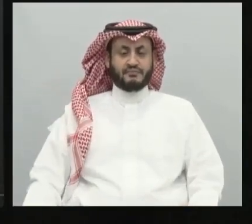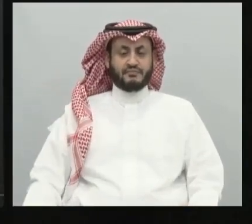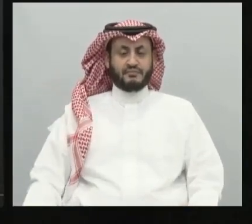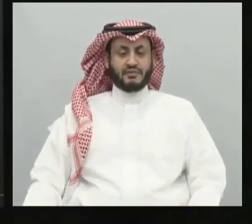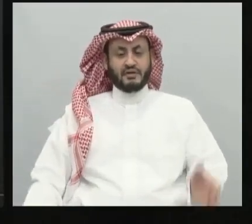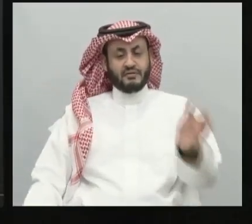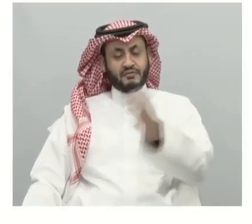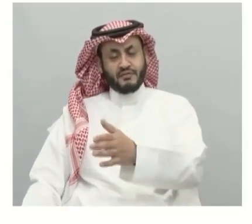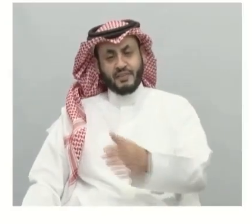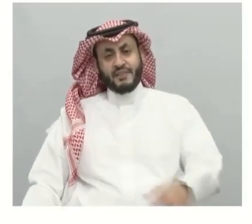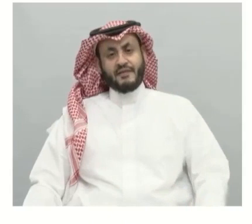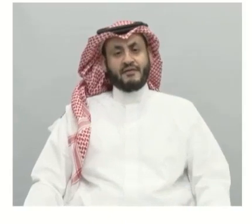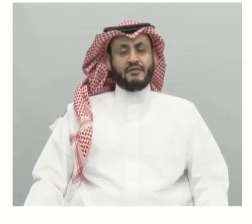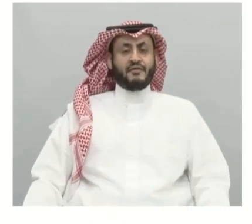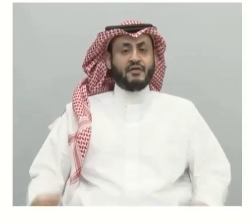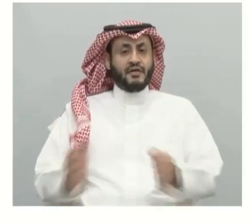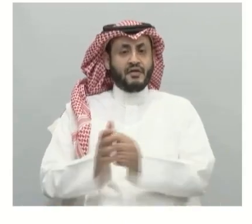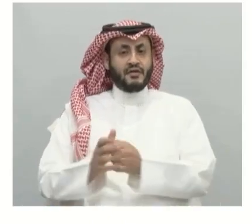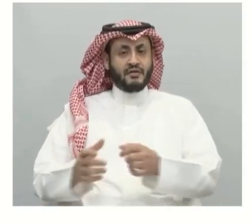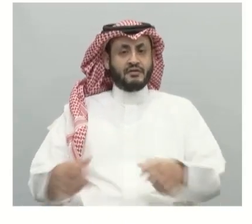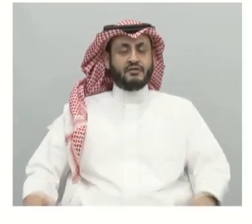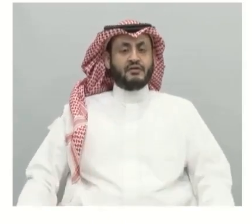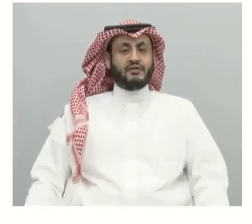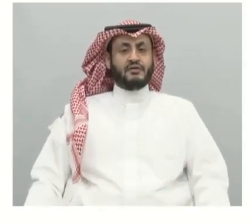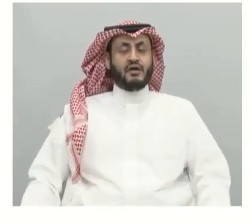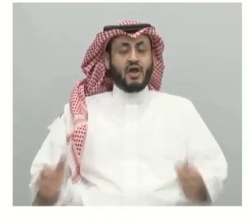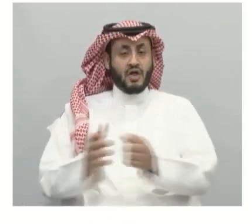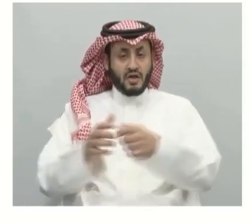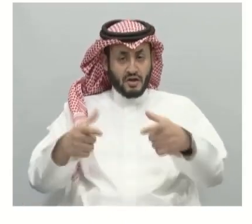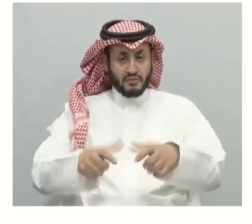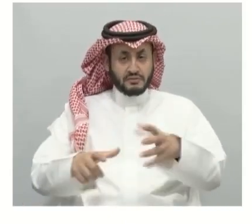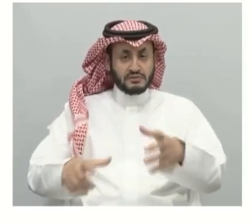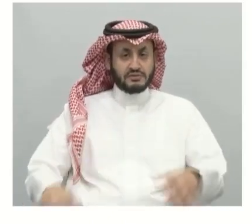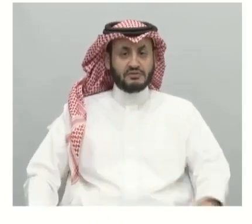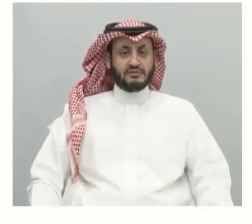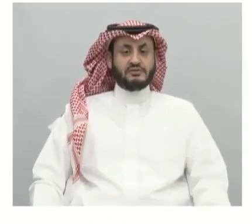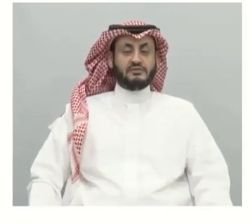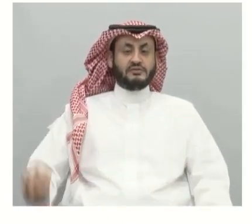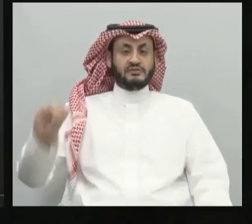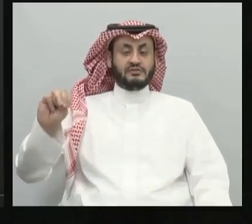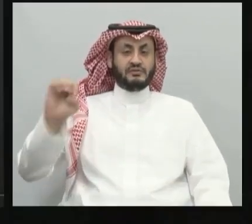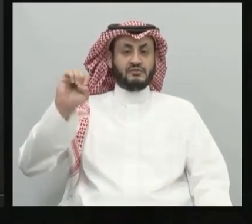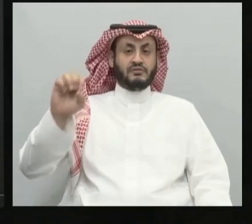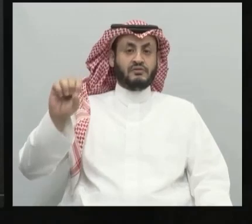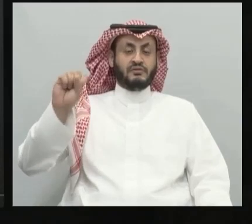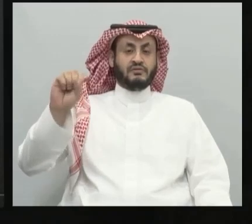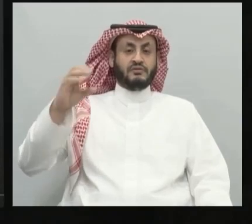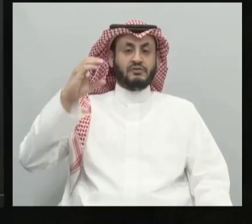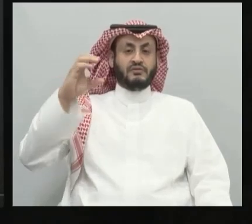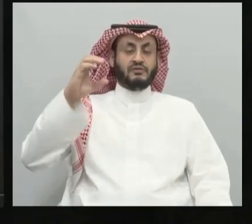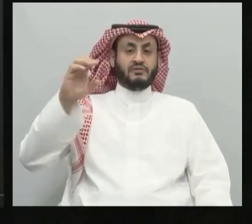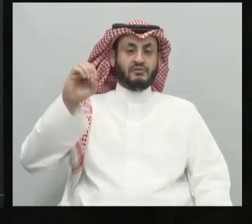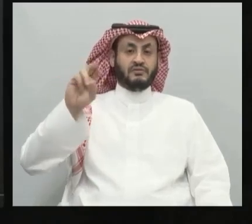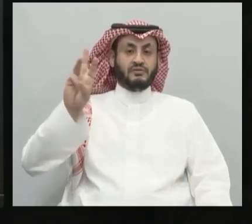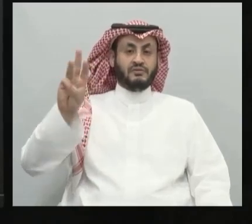time. And the capital city is Moscow. Okay, so it's a good idea, my knowledgeable boys and girls, to practice the spelling